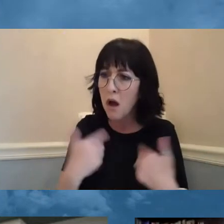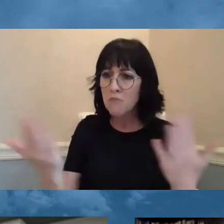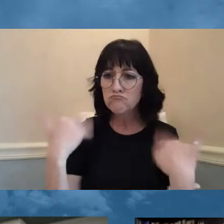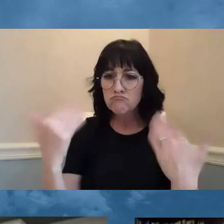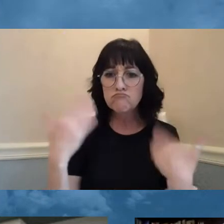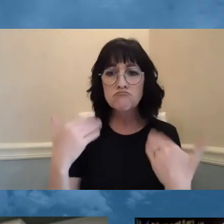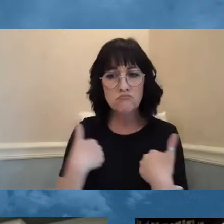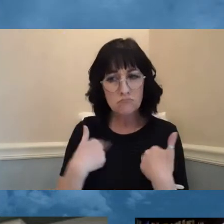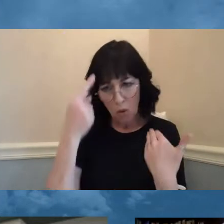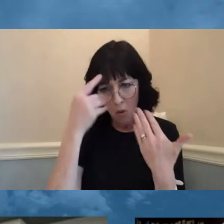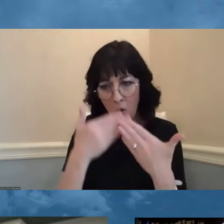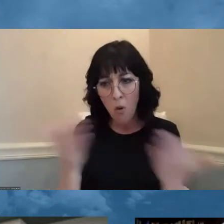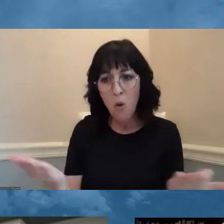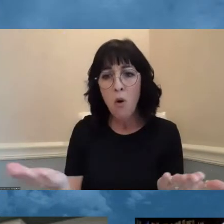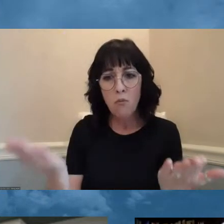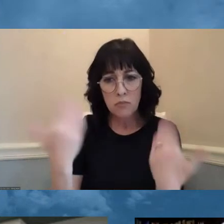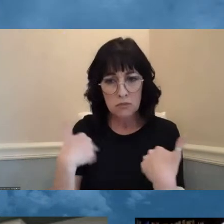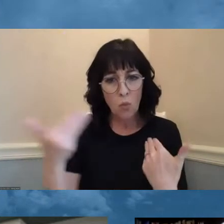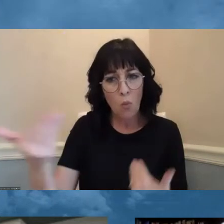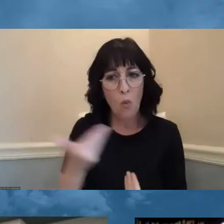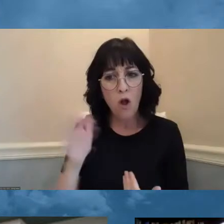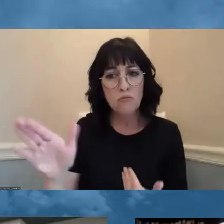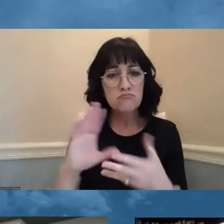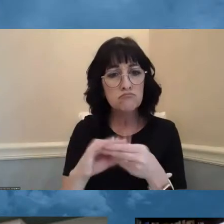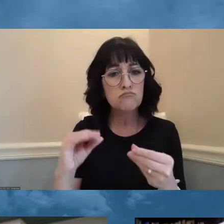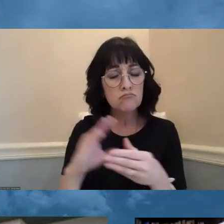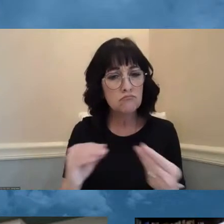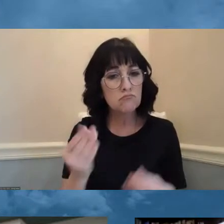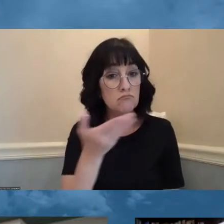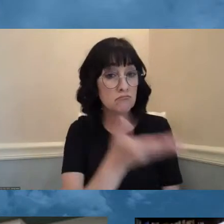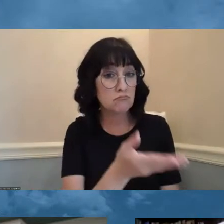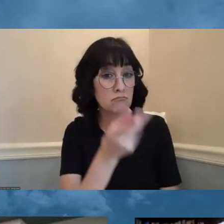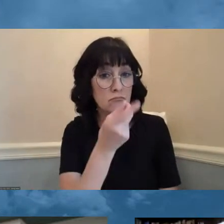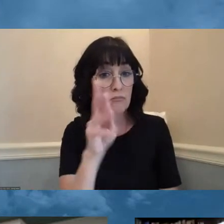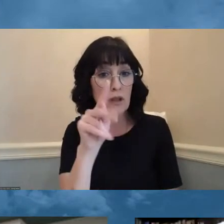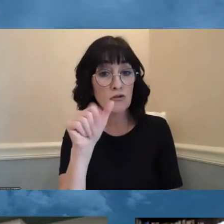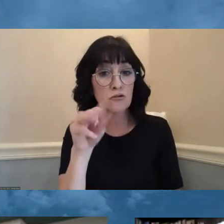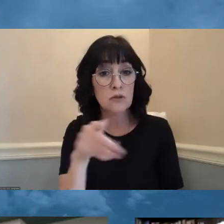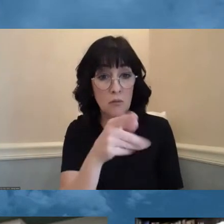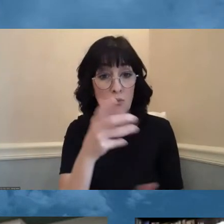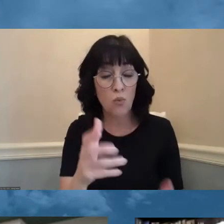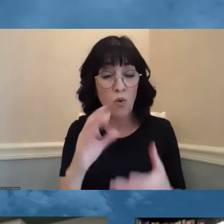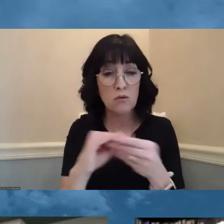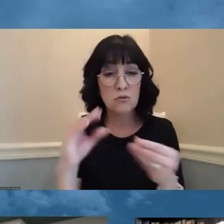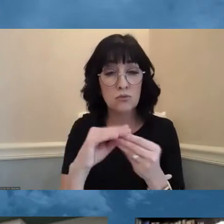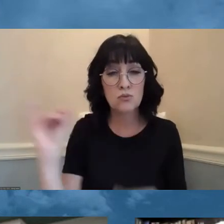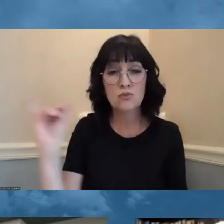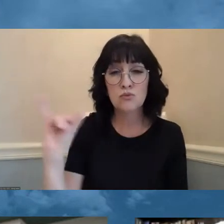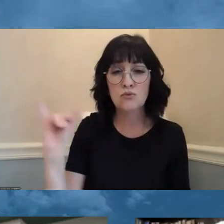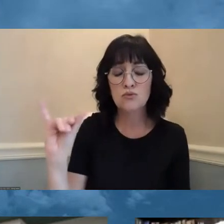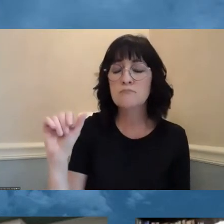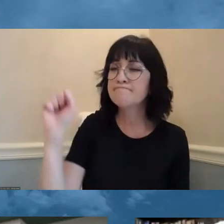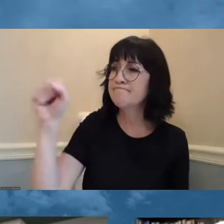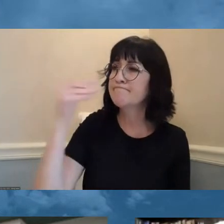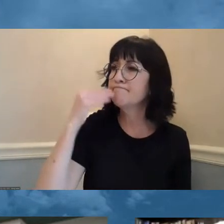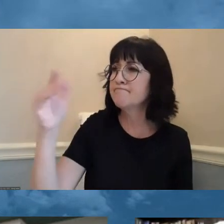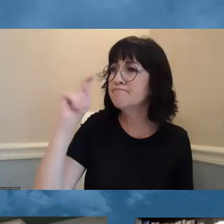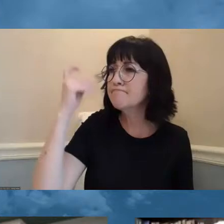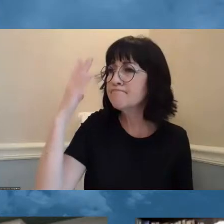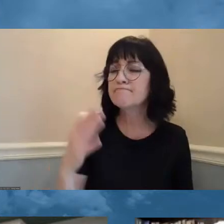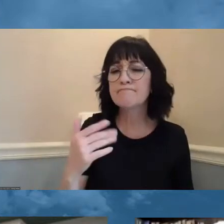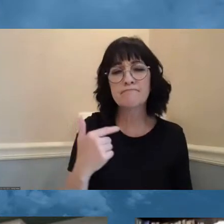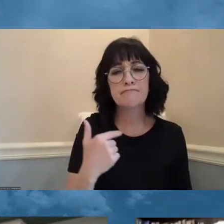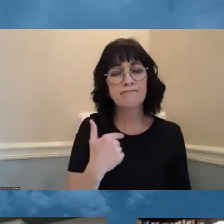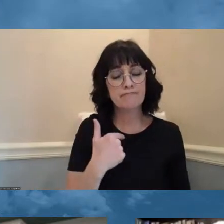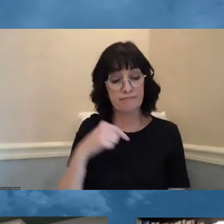people. Some thoughts, Dr. Tam? Thank you, Governor. I think there are 3 or 4 ways that we at BB Healthcare